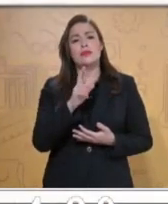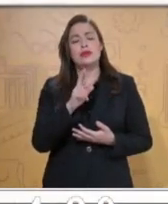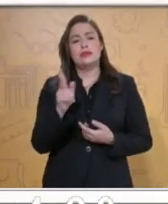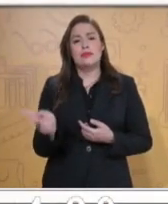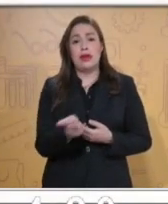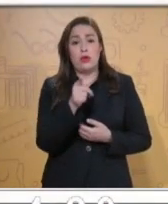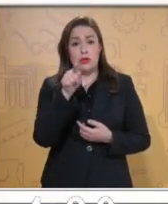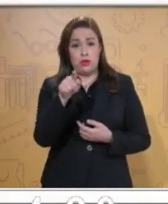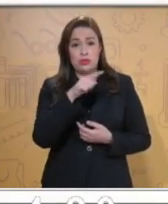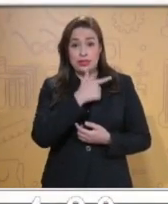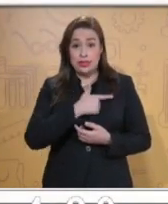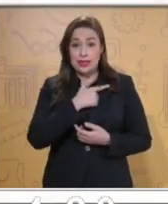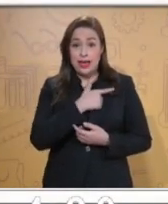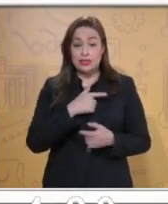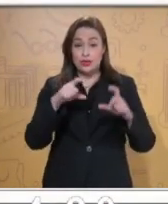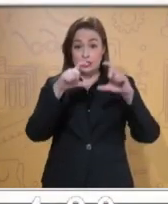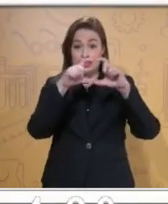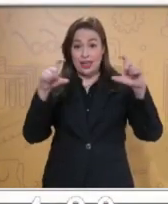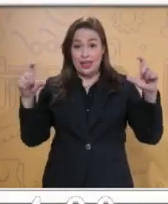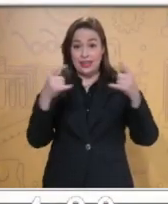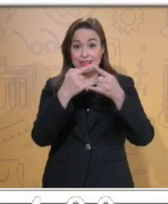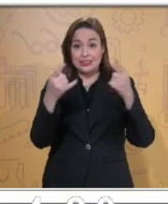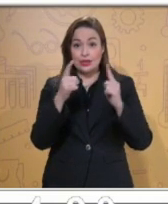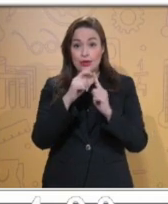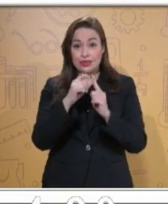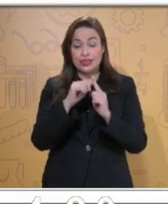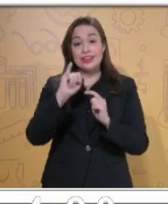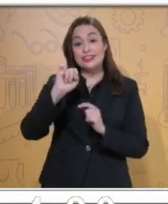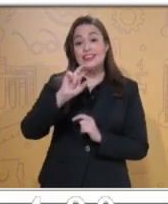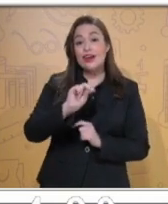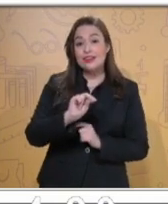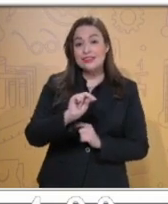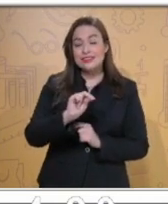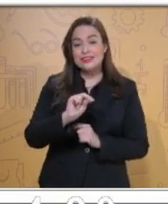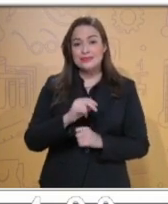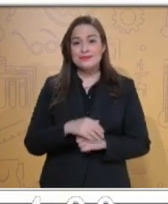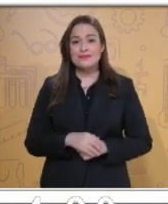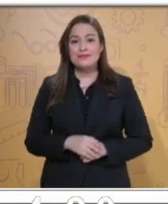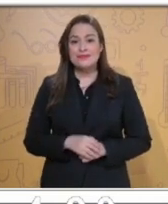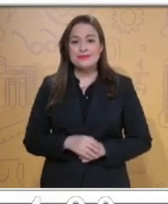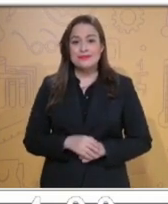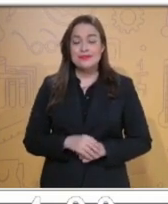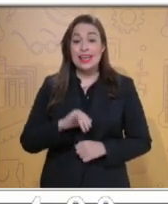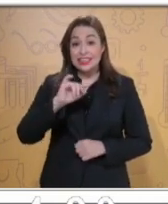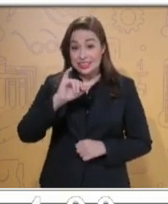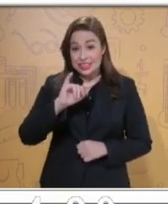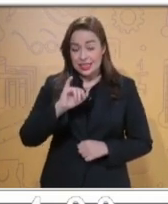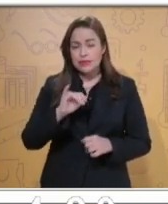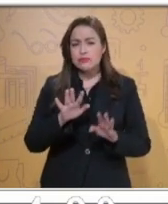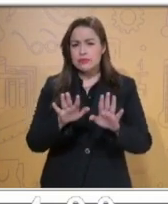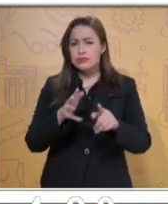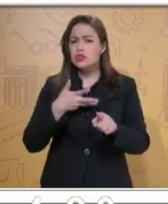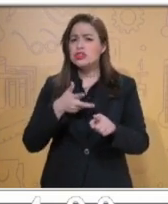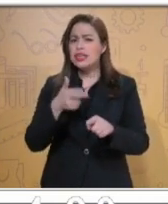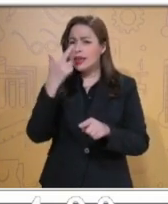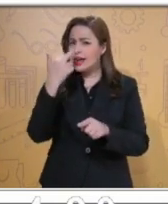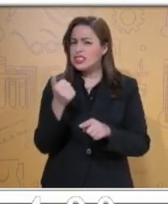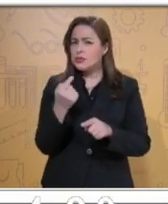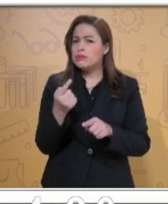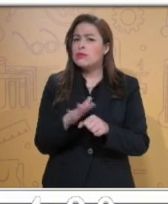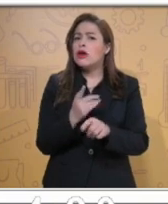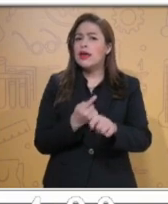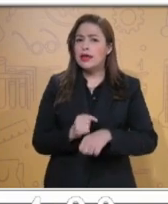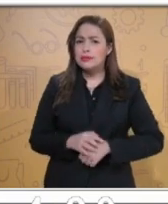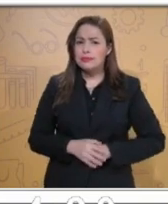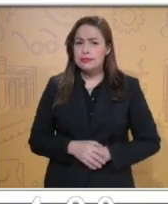comic strips? Okay, if you say yes, you are going to say a reason. Why? Yes,